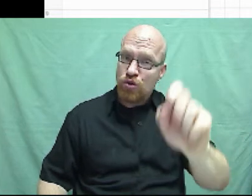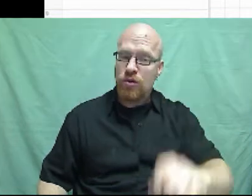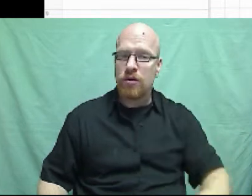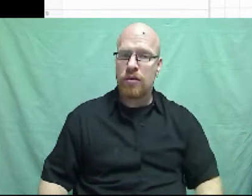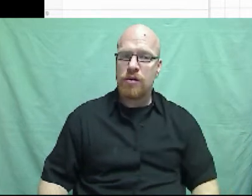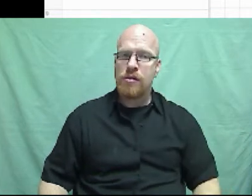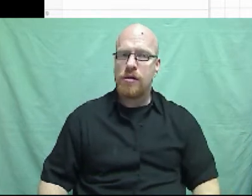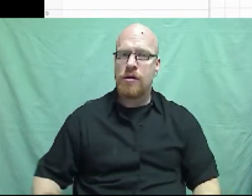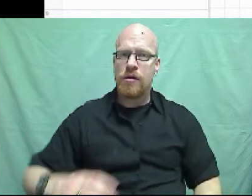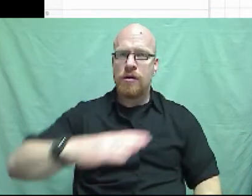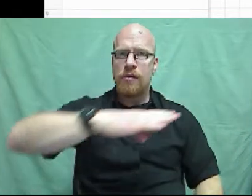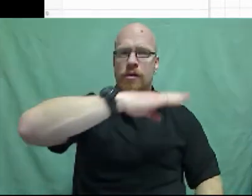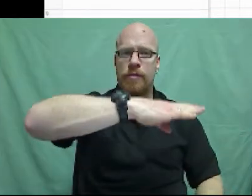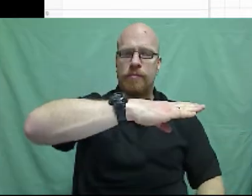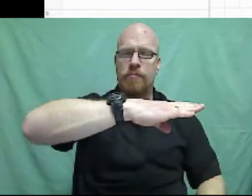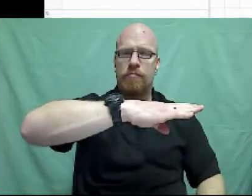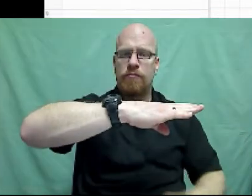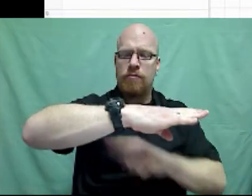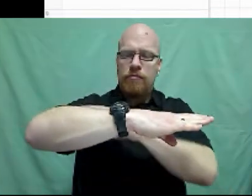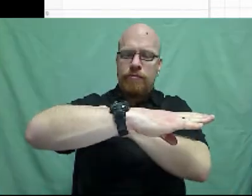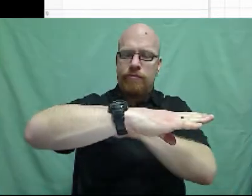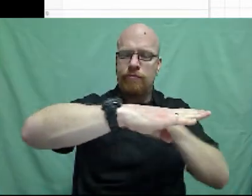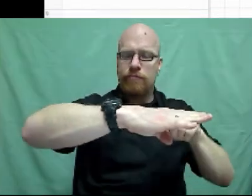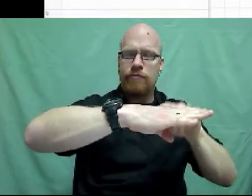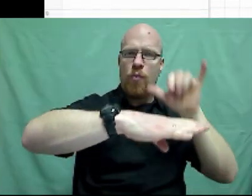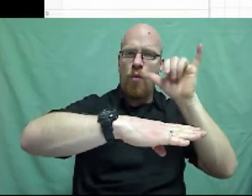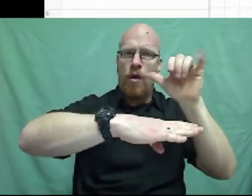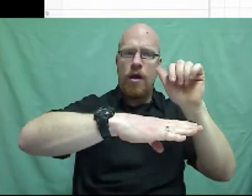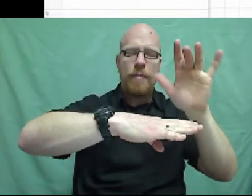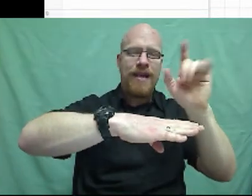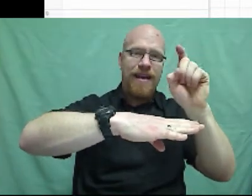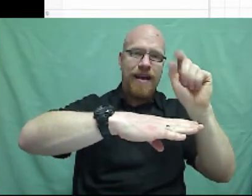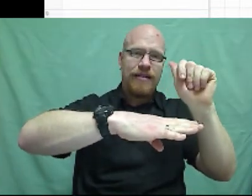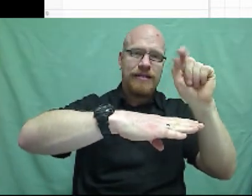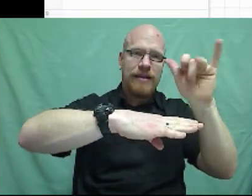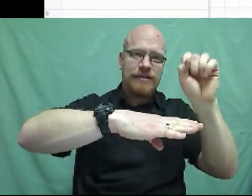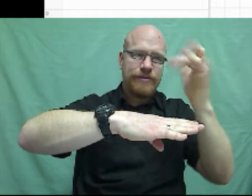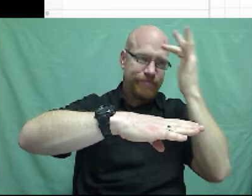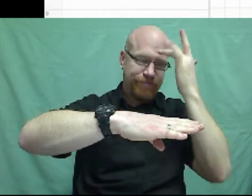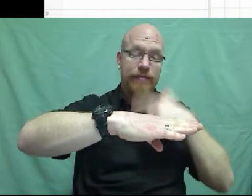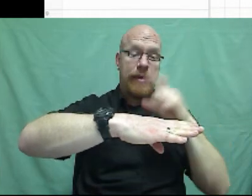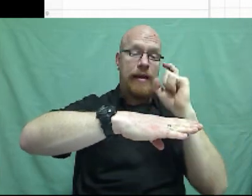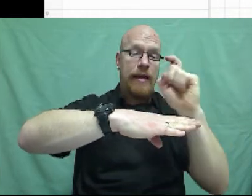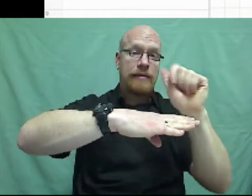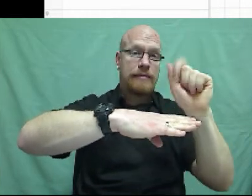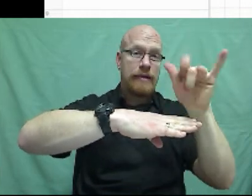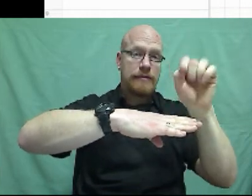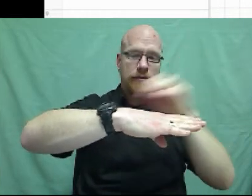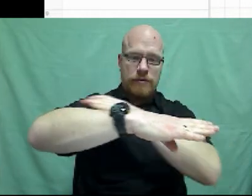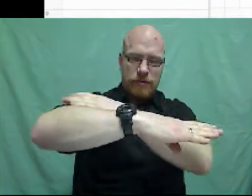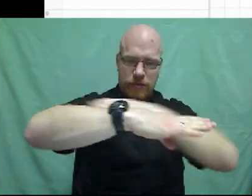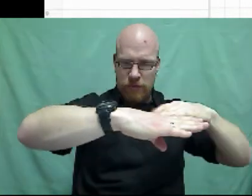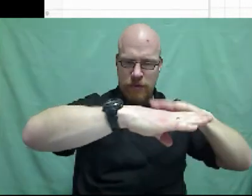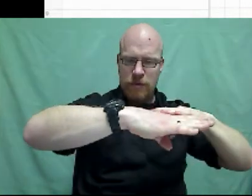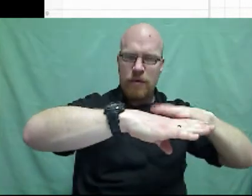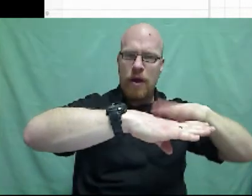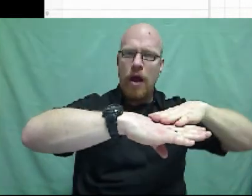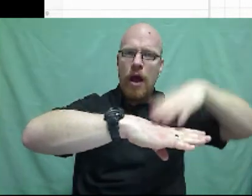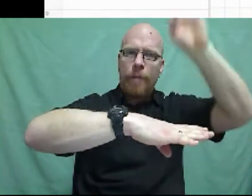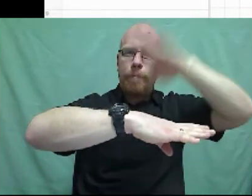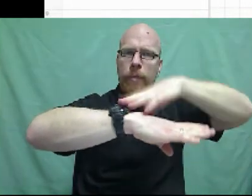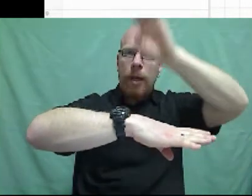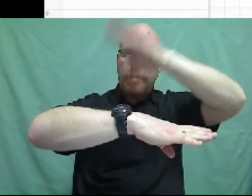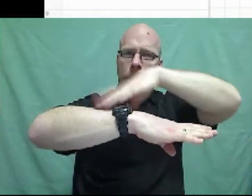parabola just gets wider and wider and wider. Now the ranges for all these have the same range.